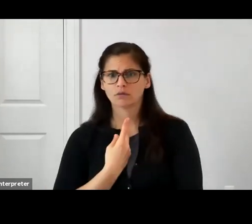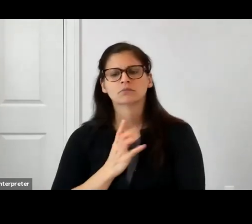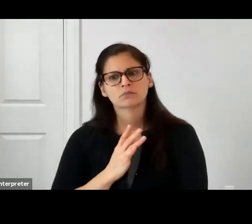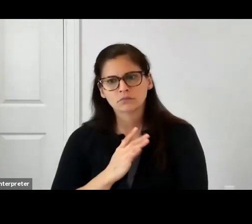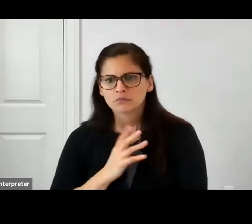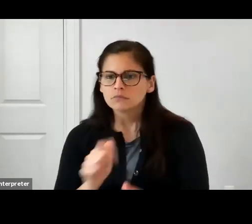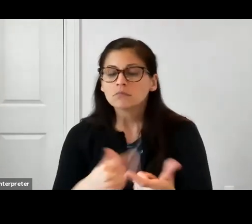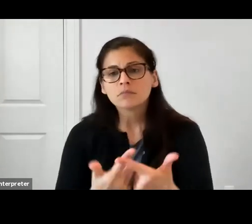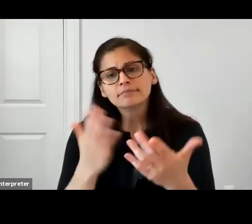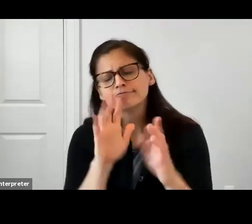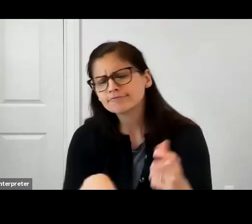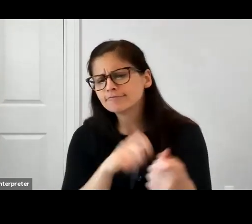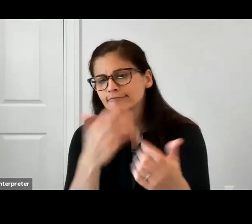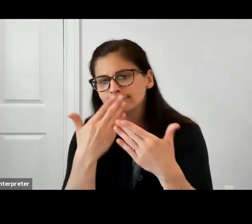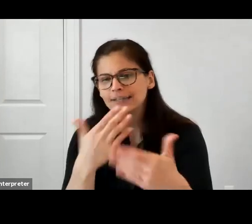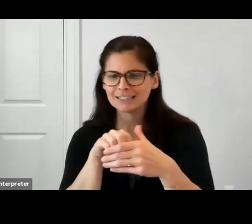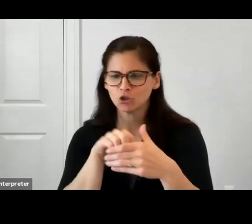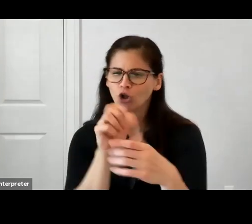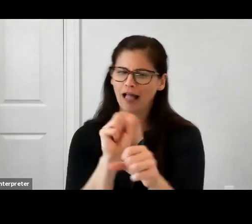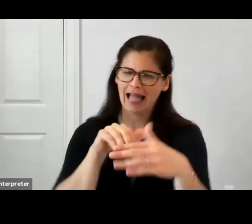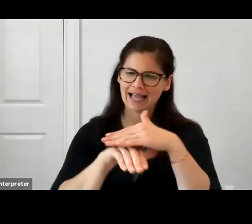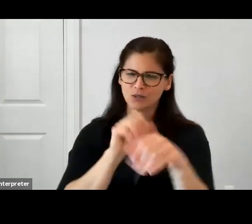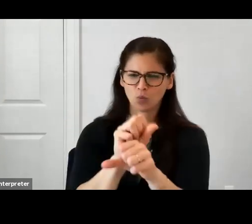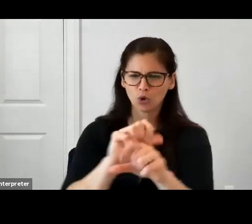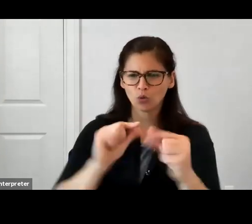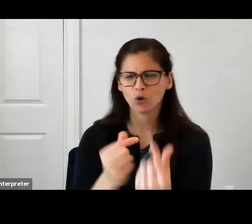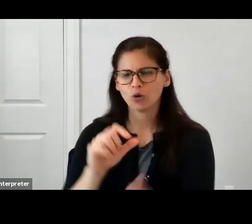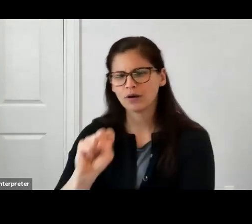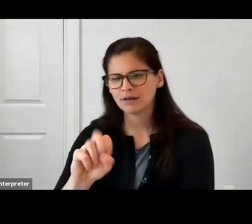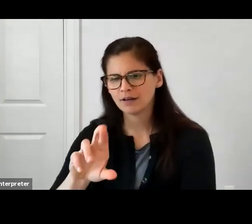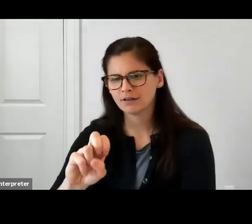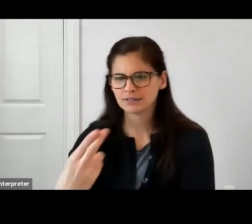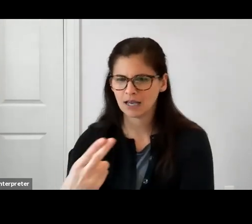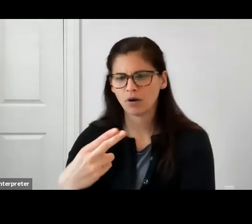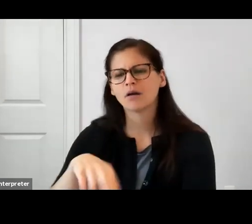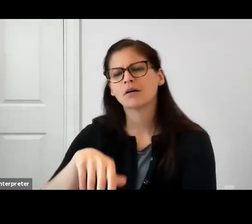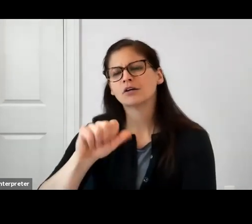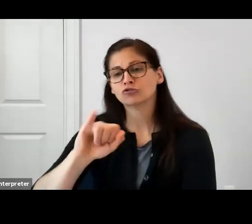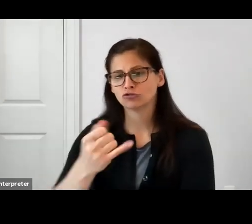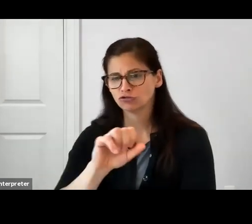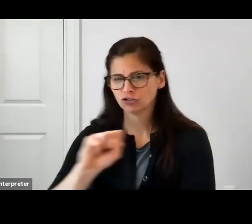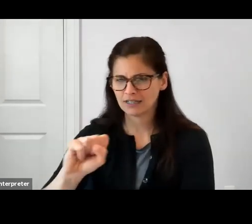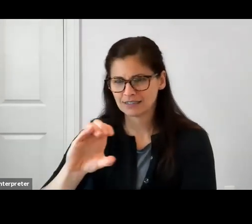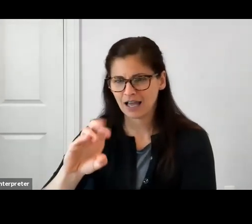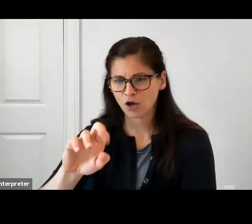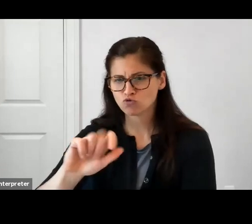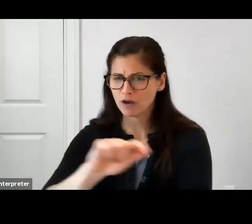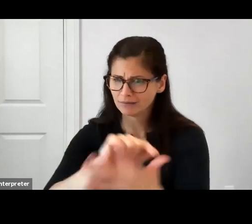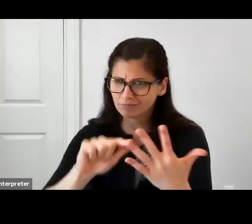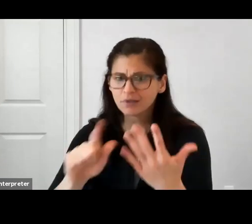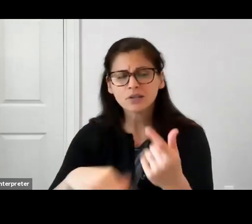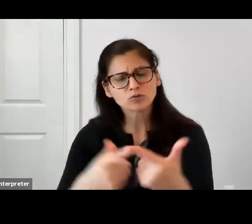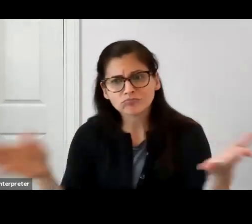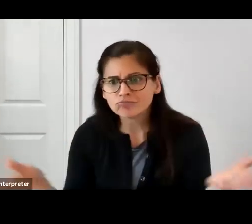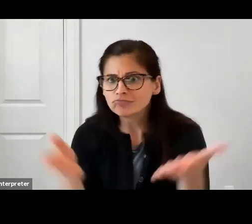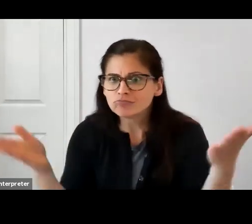would like to thank our internal access working group, Sarah, Jess, Ari, Brittany, and Craig, for always pushing us to innovate and discover